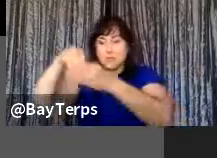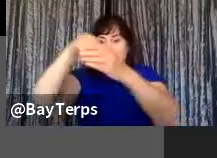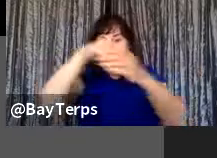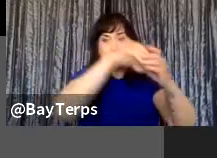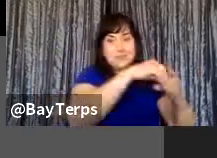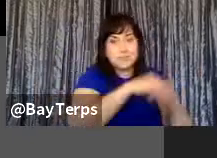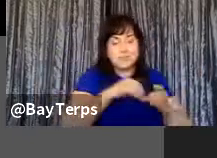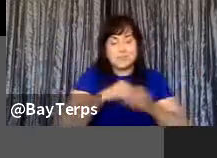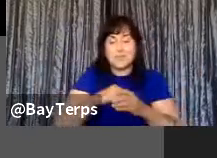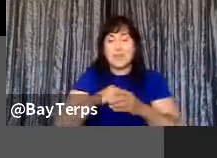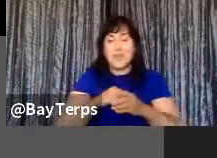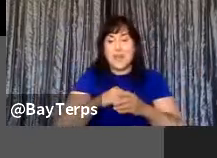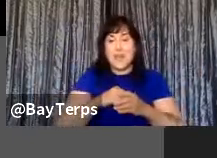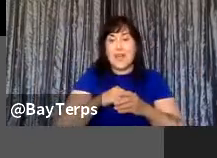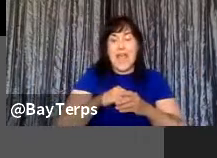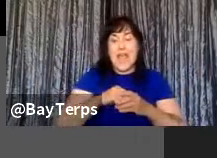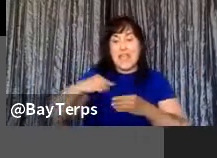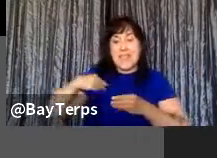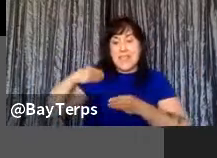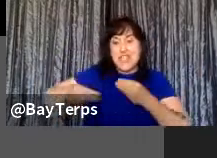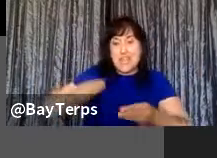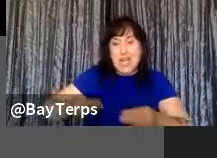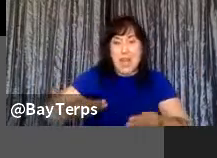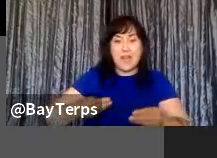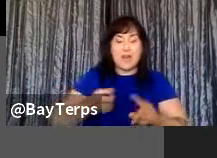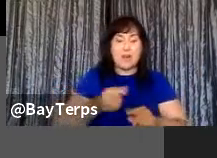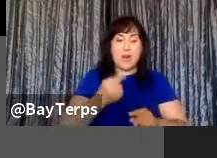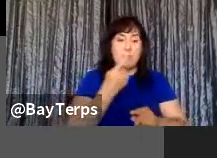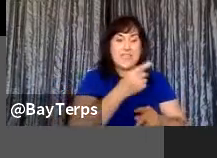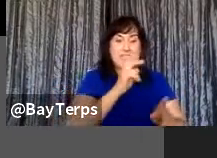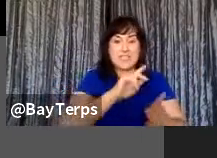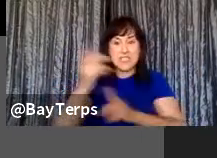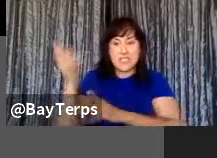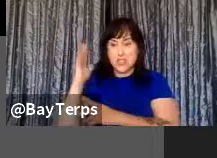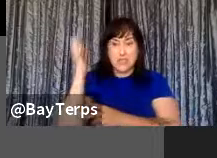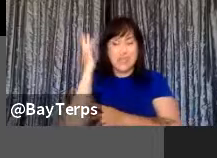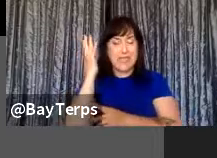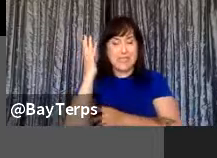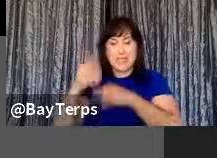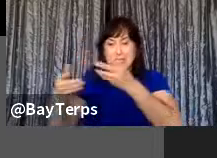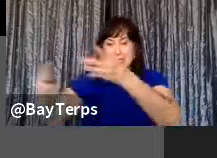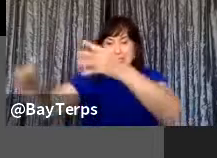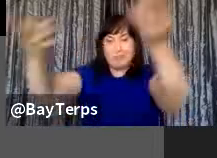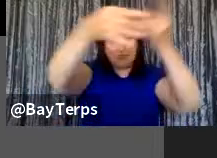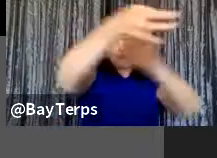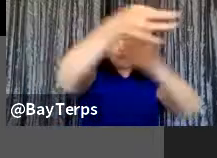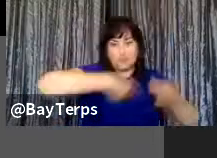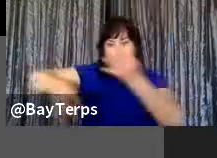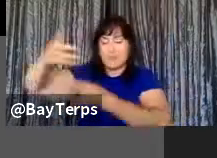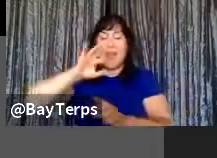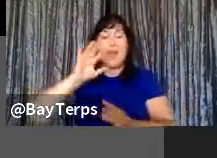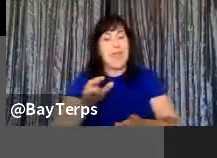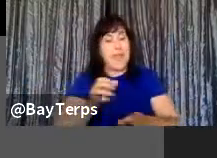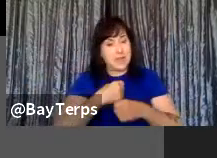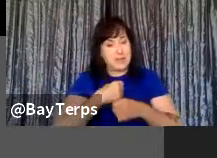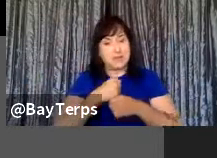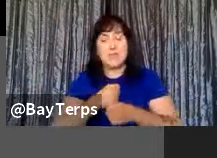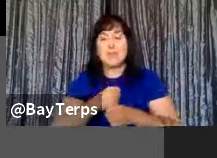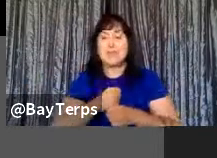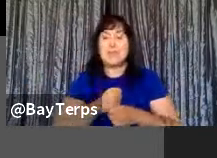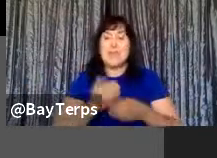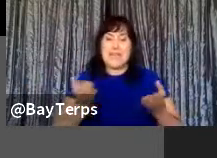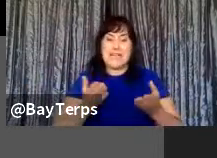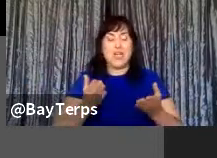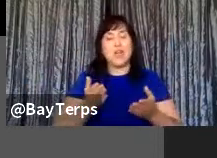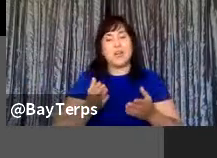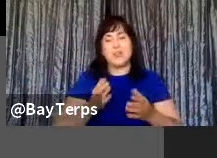they will pass on the genetic code from the different trees. And that's what's going to produce, especially here in the Caribbean, wonderful,